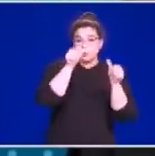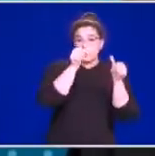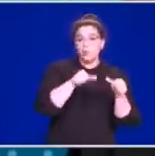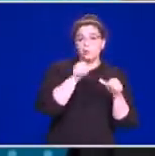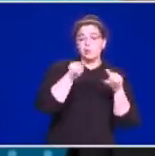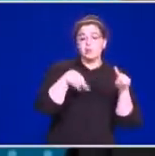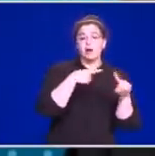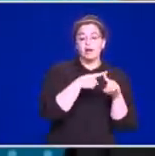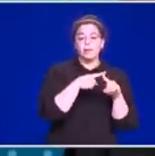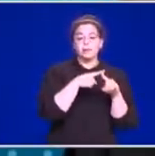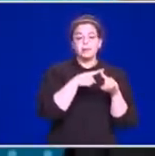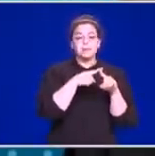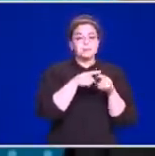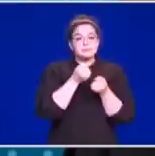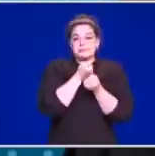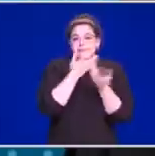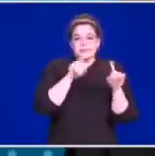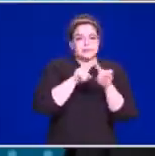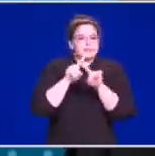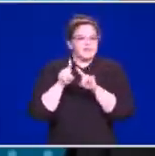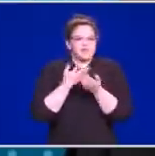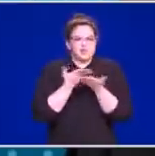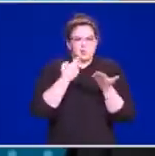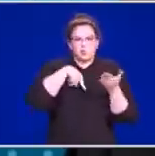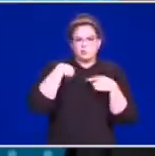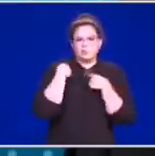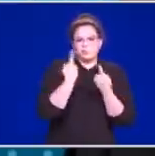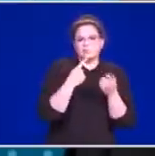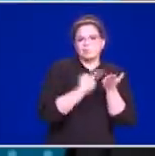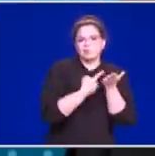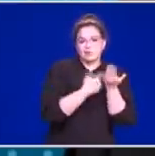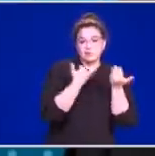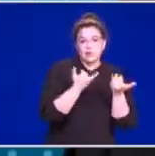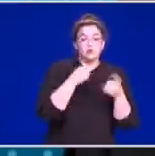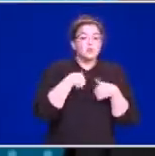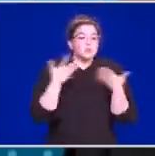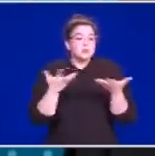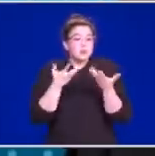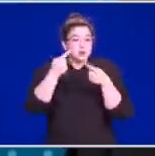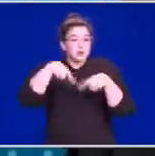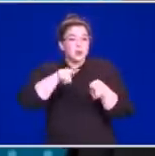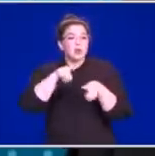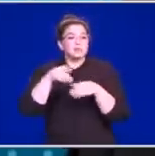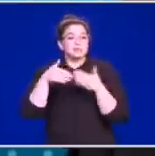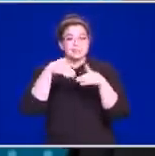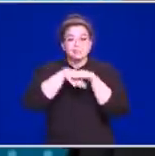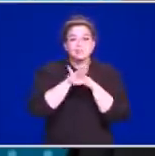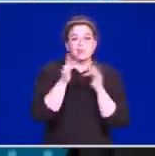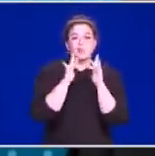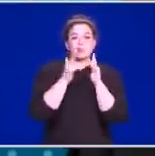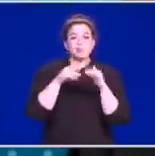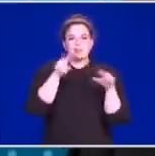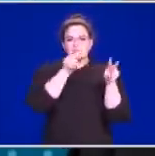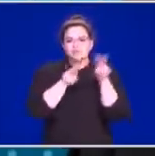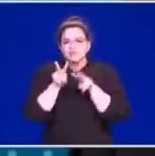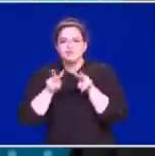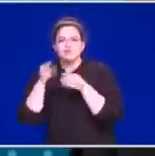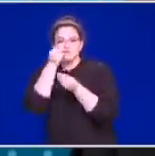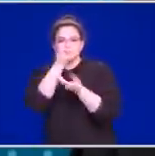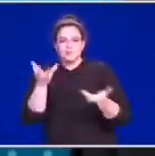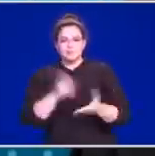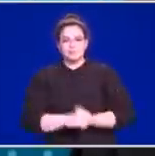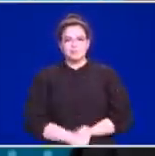about many of the topics that have been discussed today. So I encourage people to take a look at that information if you haven't seen it